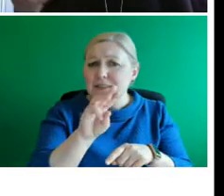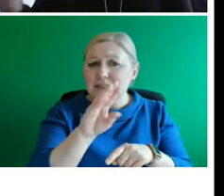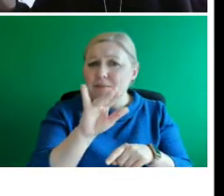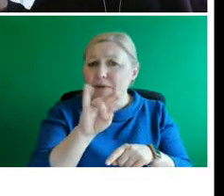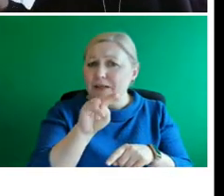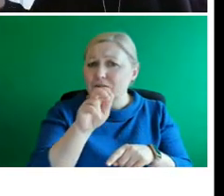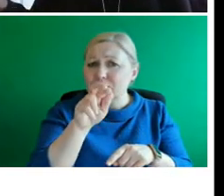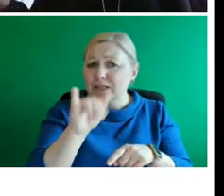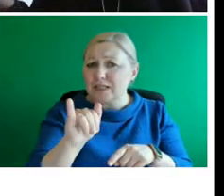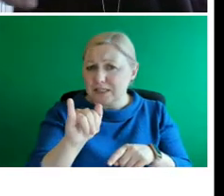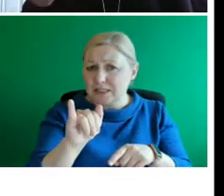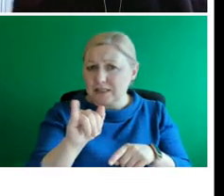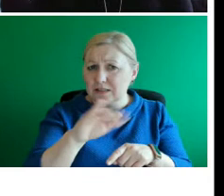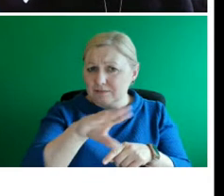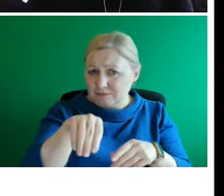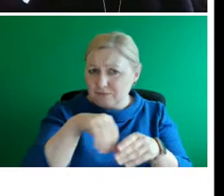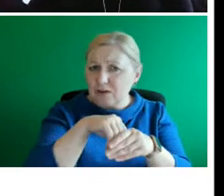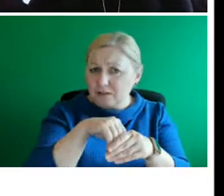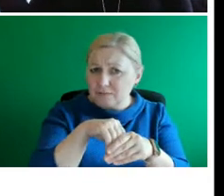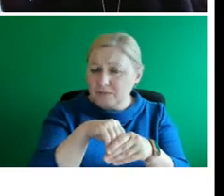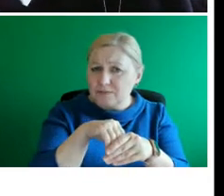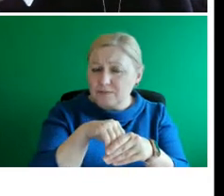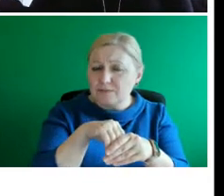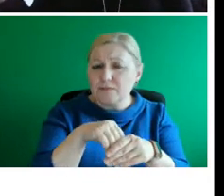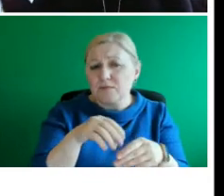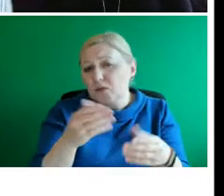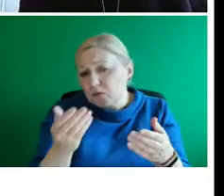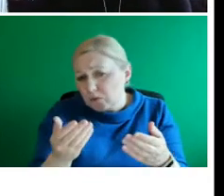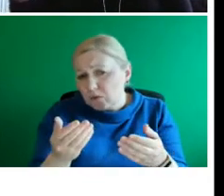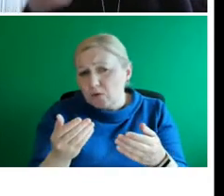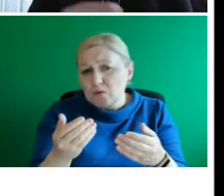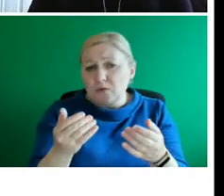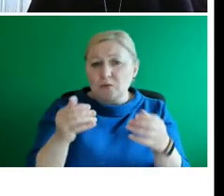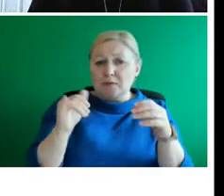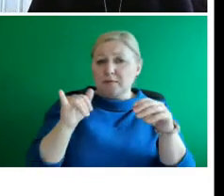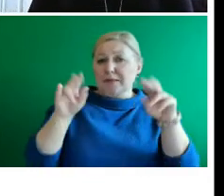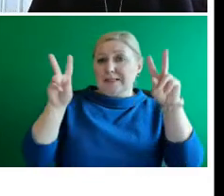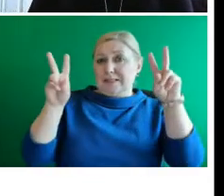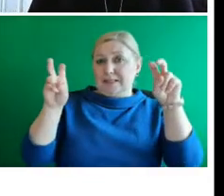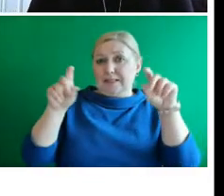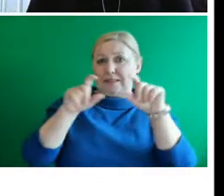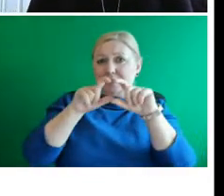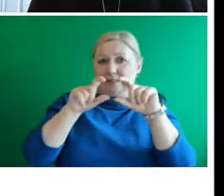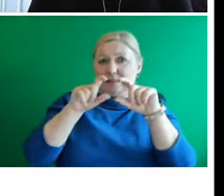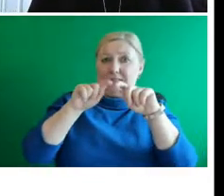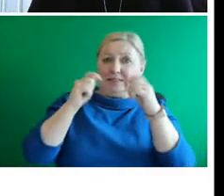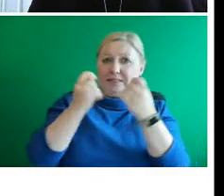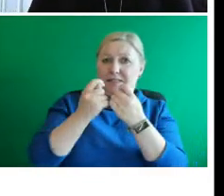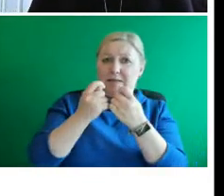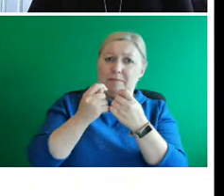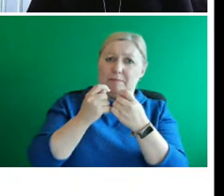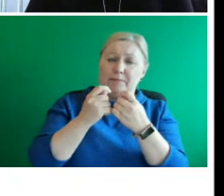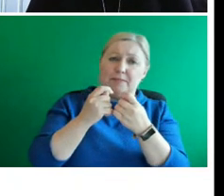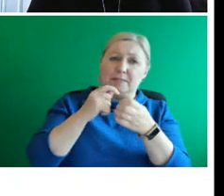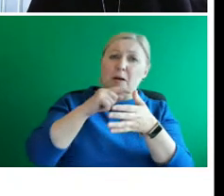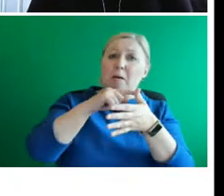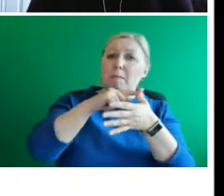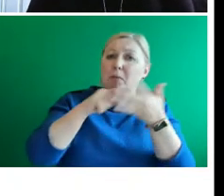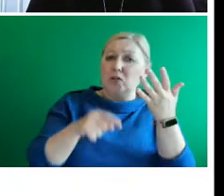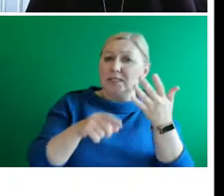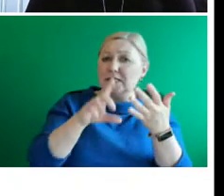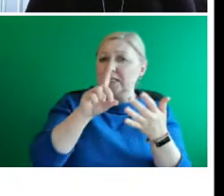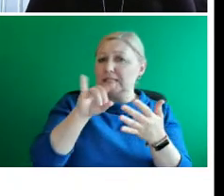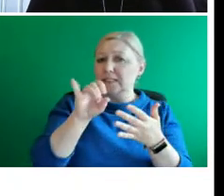there it is in the title of the team, community, multidisciplinary, you'd have your nurses,